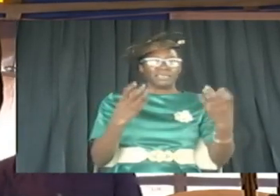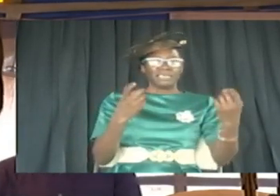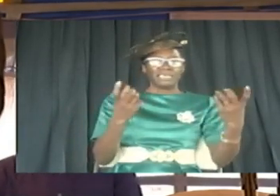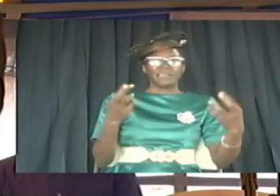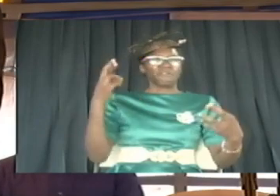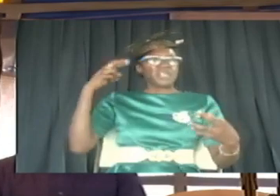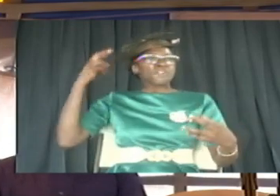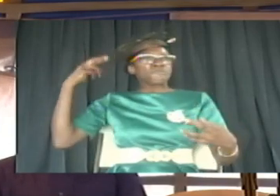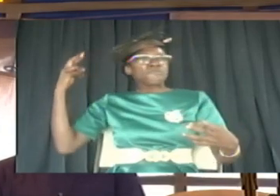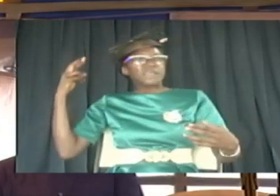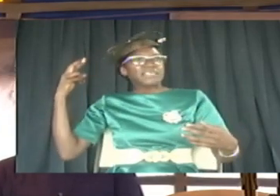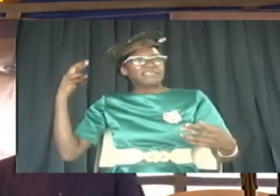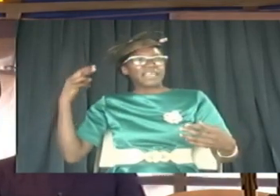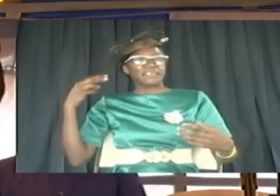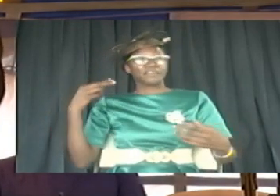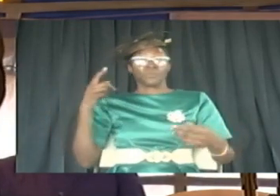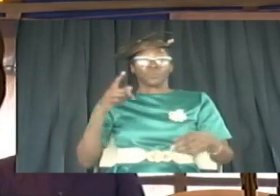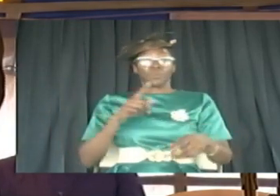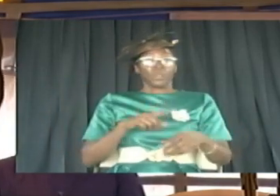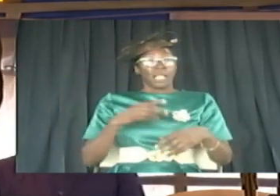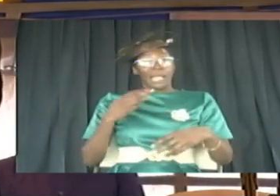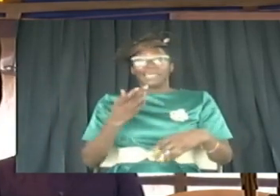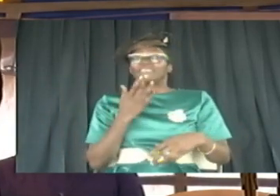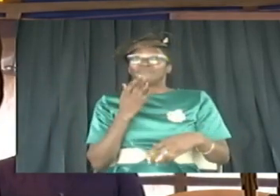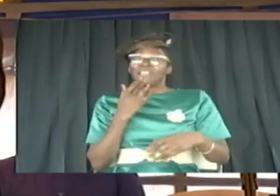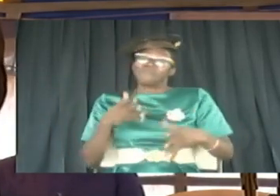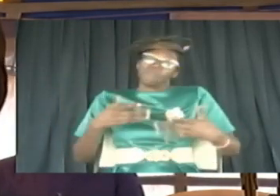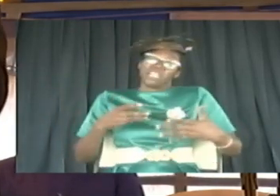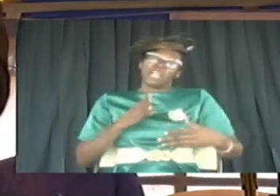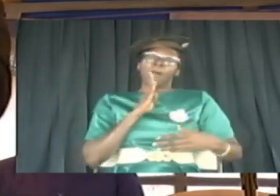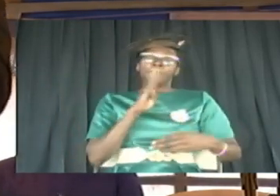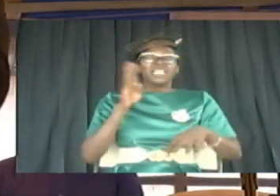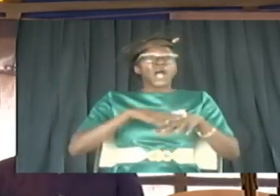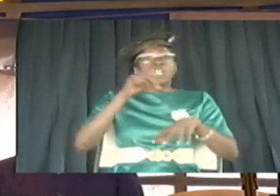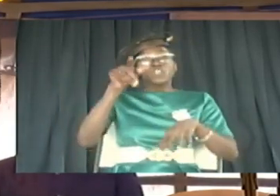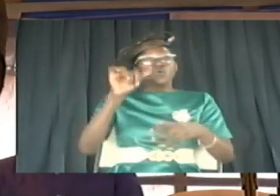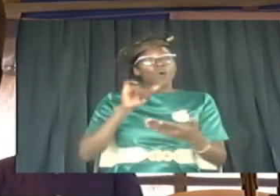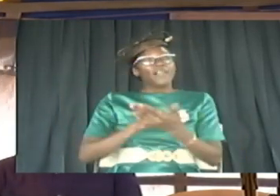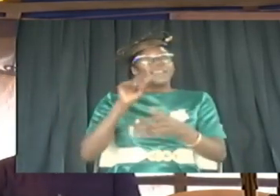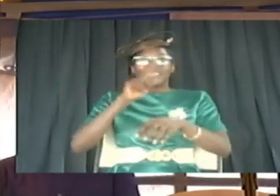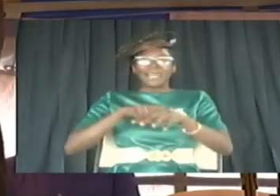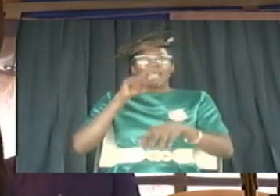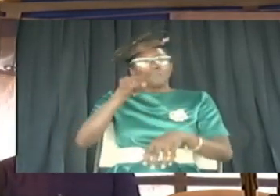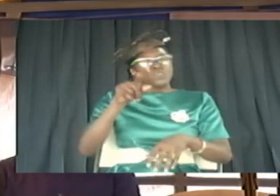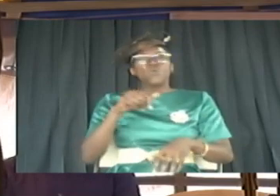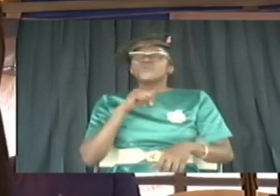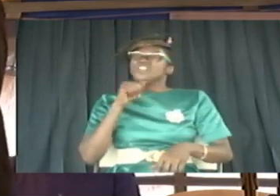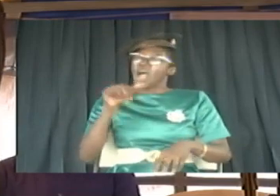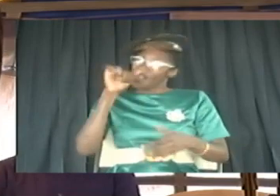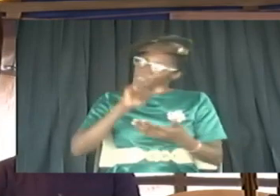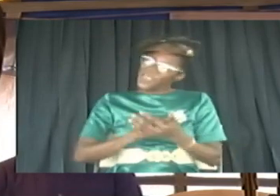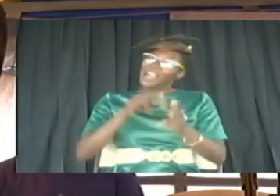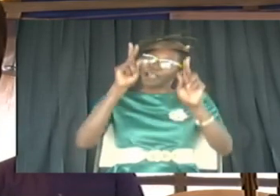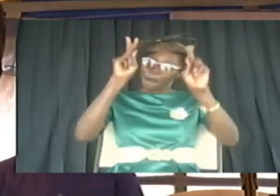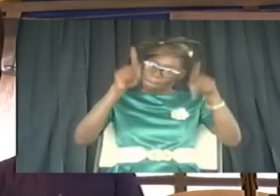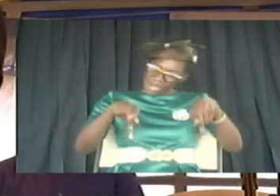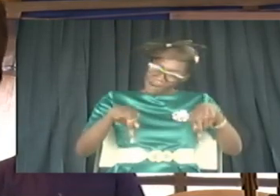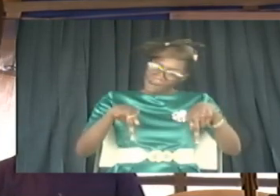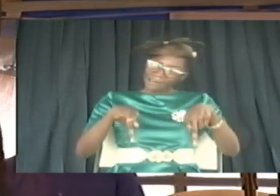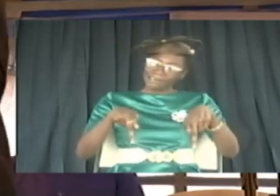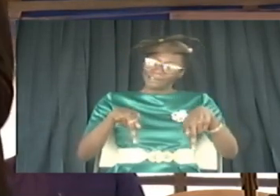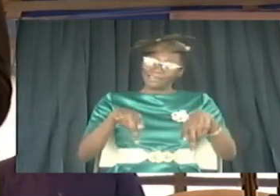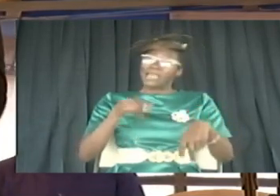is that his favor might not be upon you at that time because you're just not the person that he would